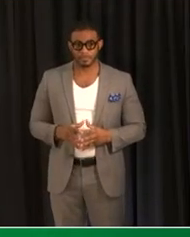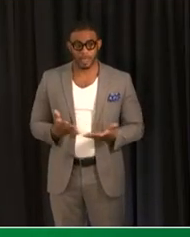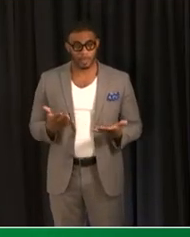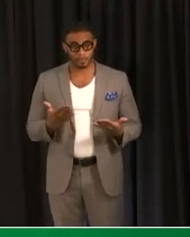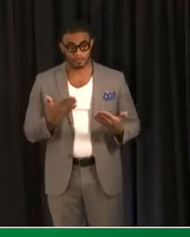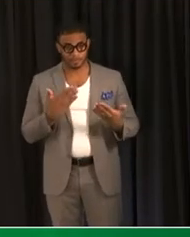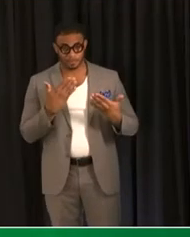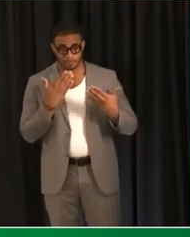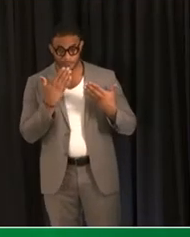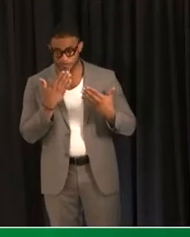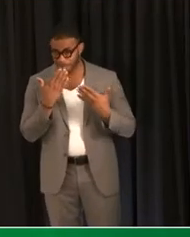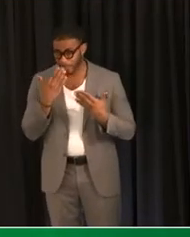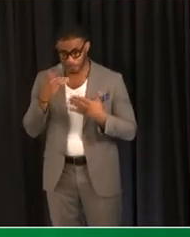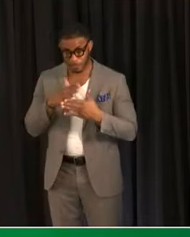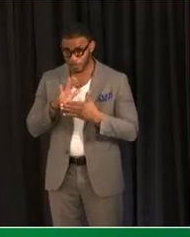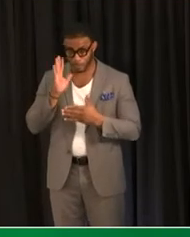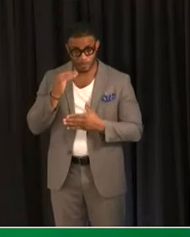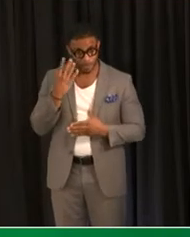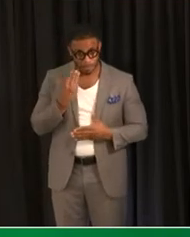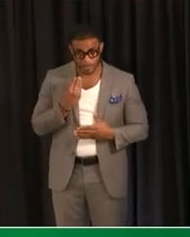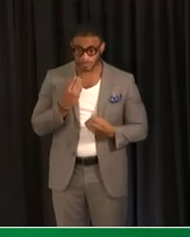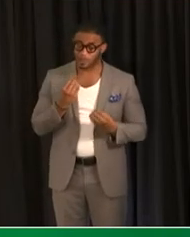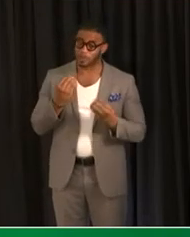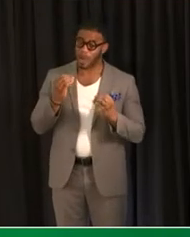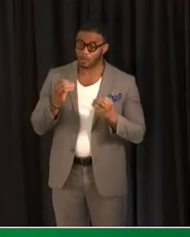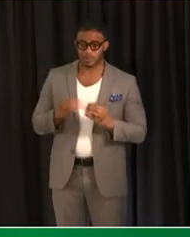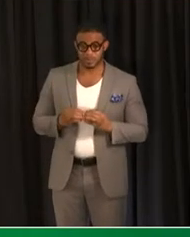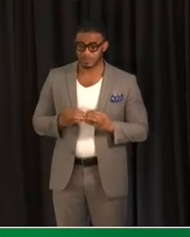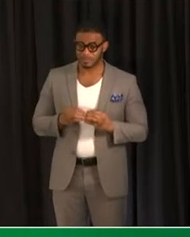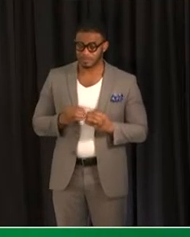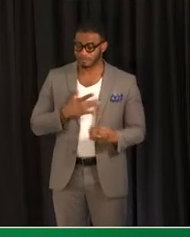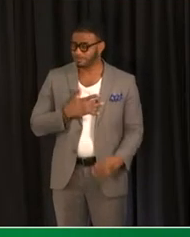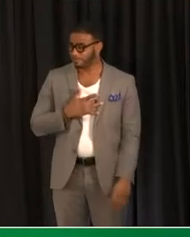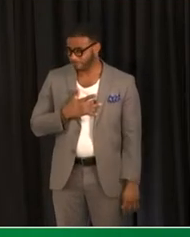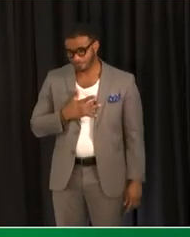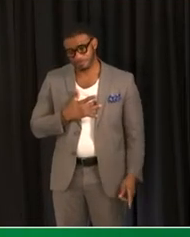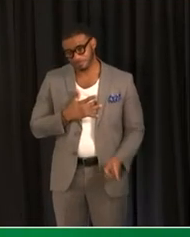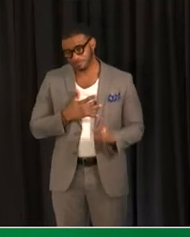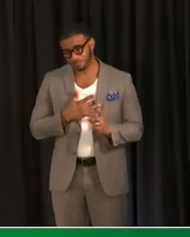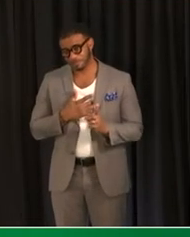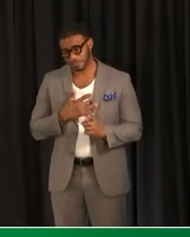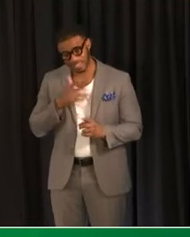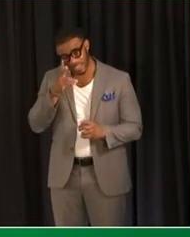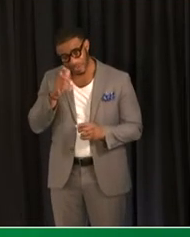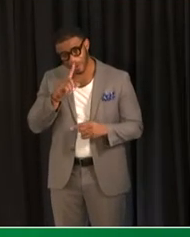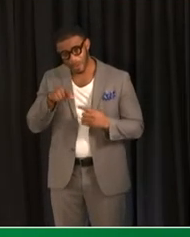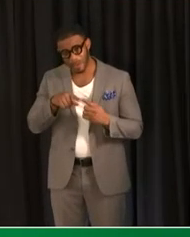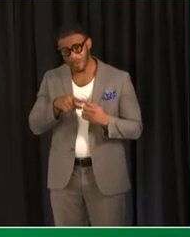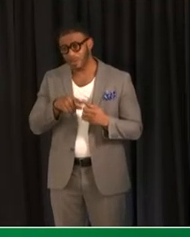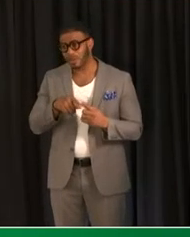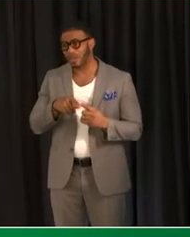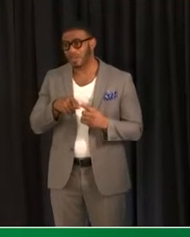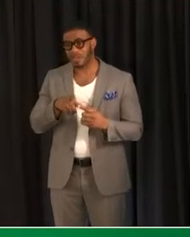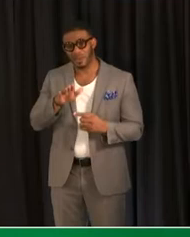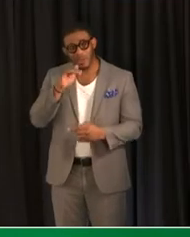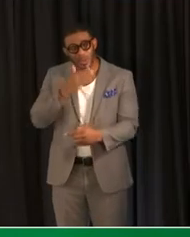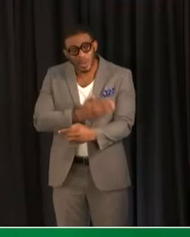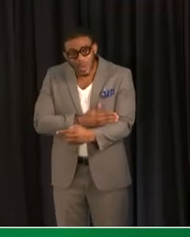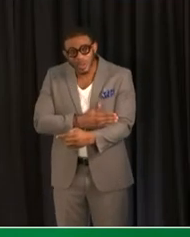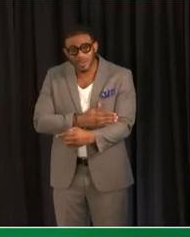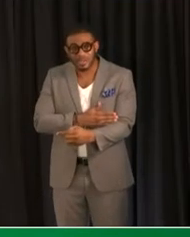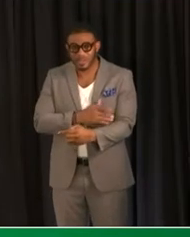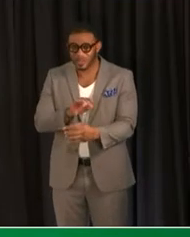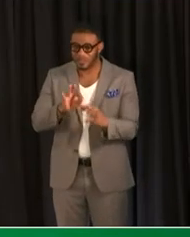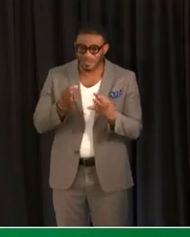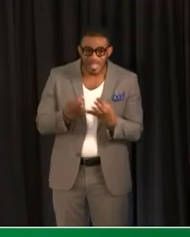Thank you, Miriam. Thank you for sharing your story. It was really moving to hear you talk about